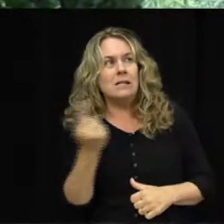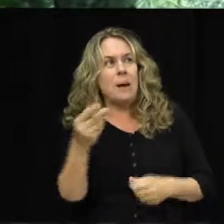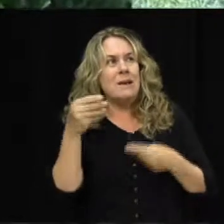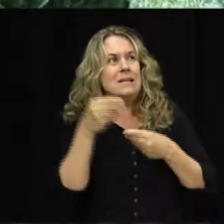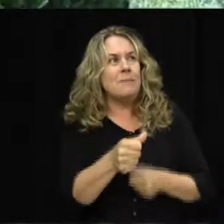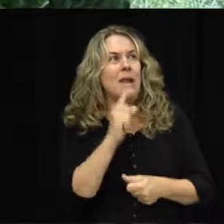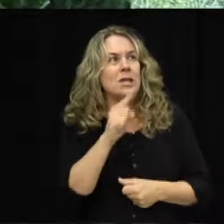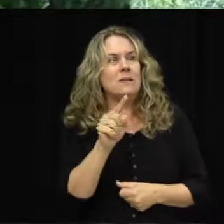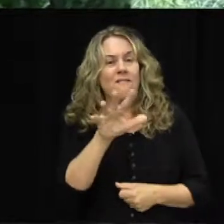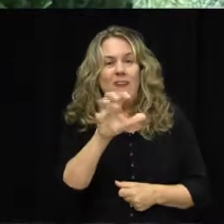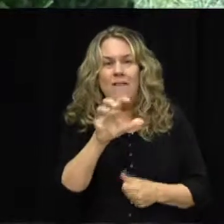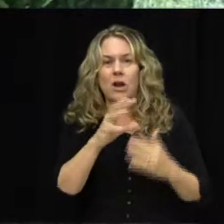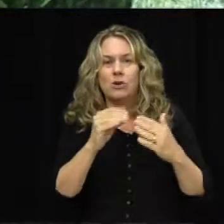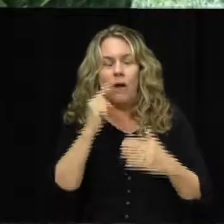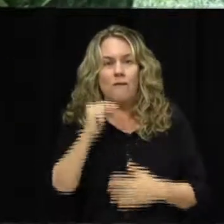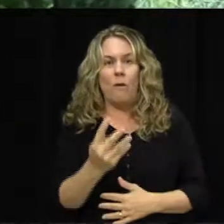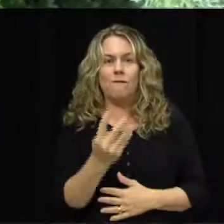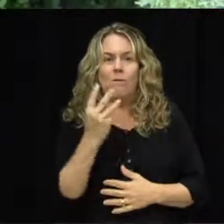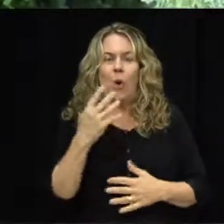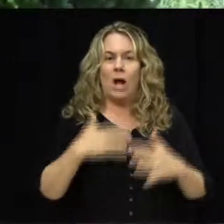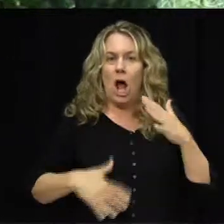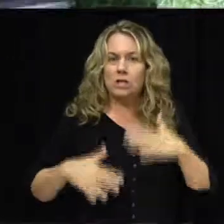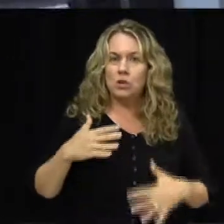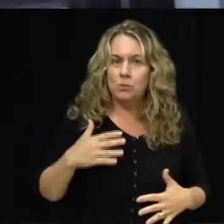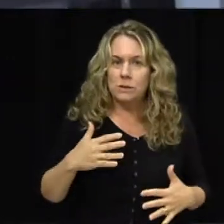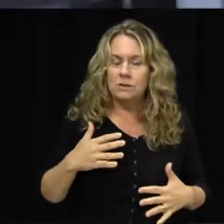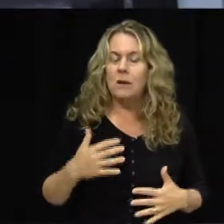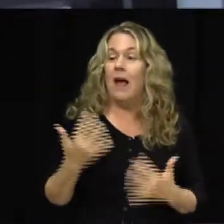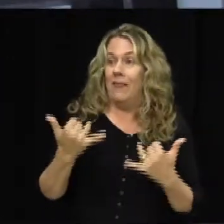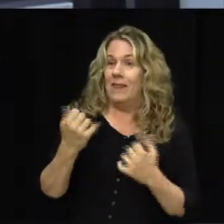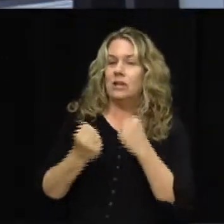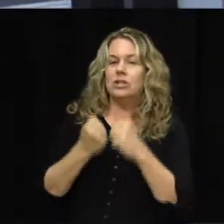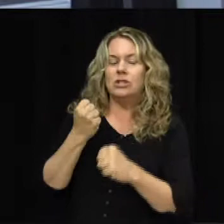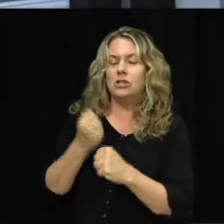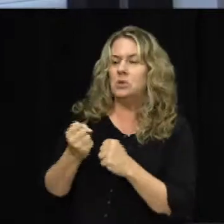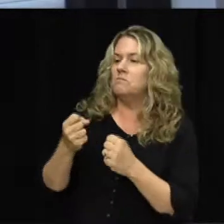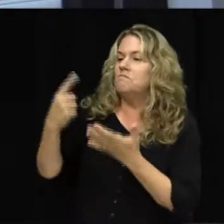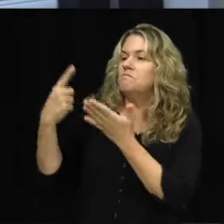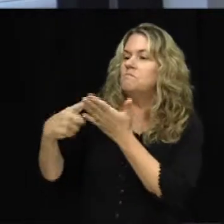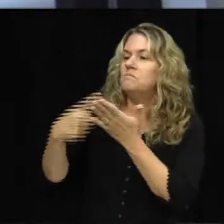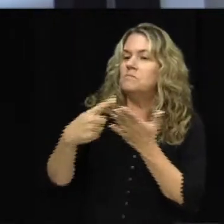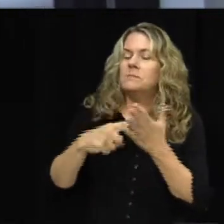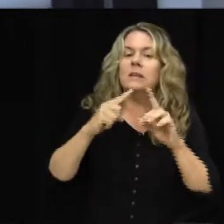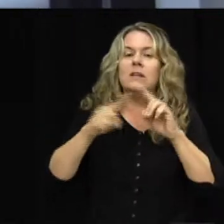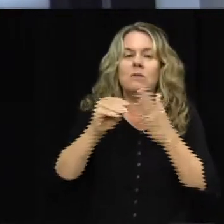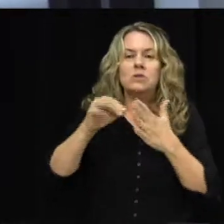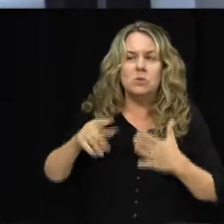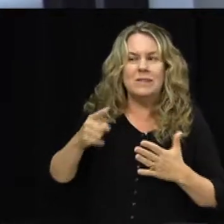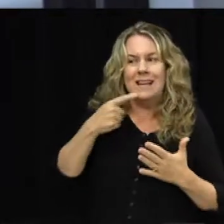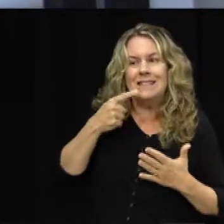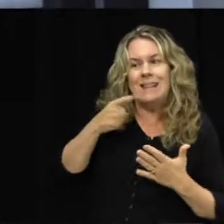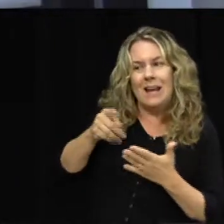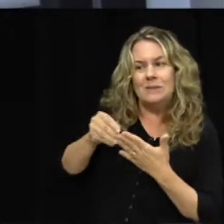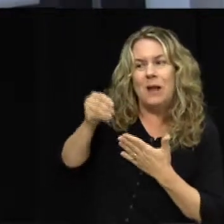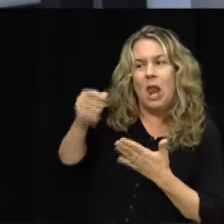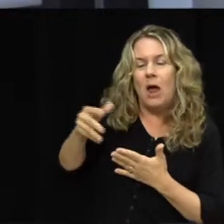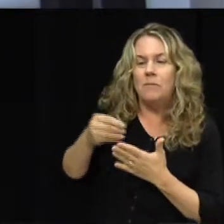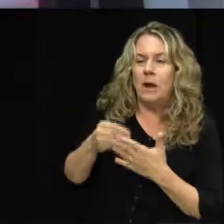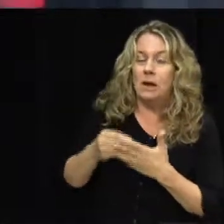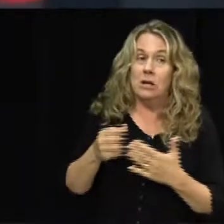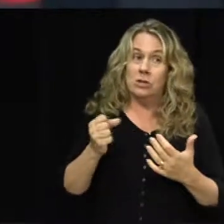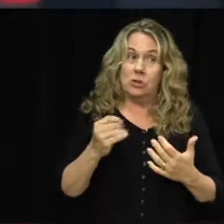seen someone spend is $500 on 4 costumes. This year, students we talked to say they're spending big on their